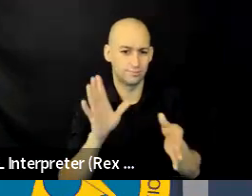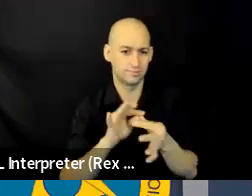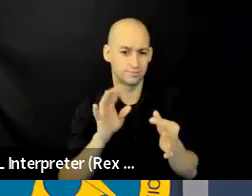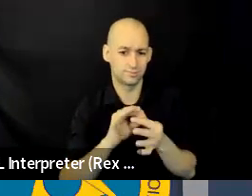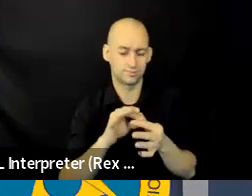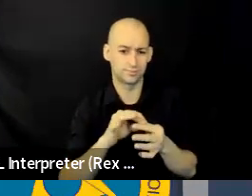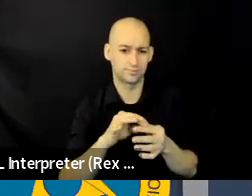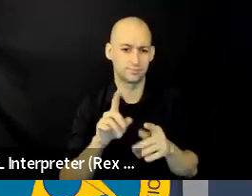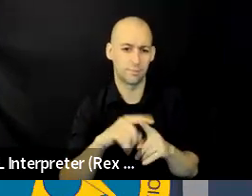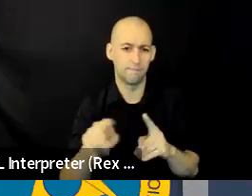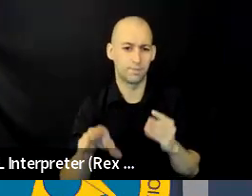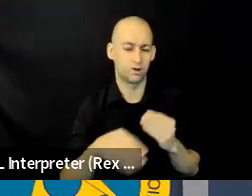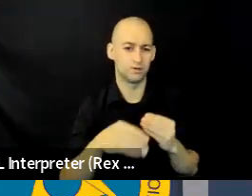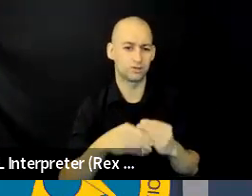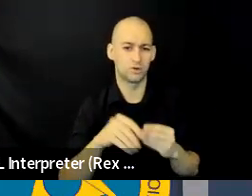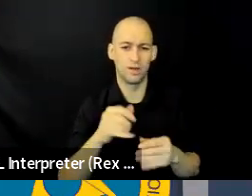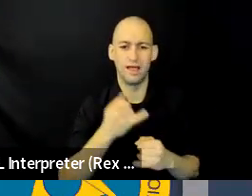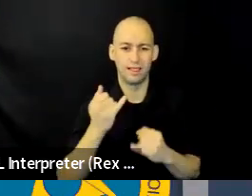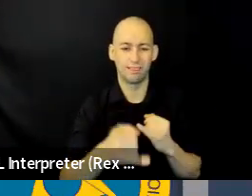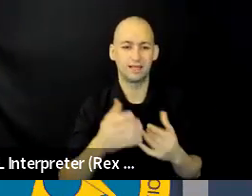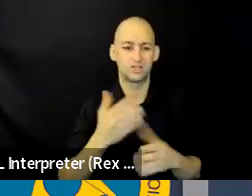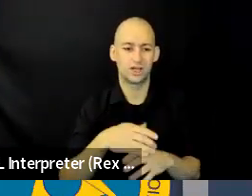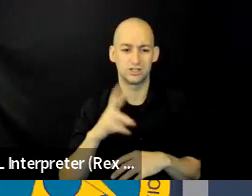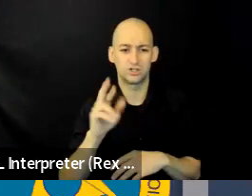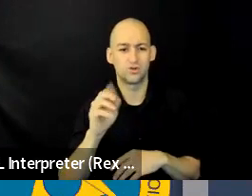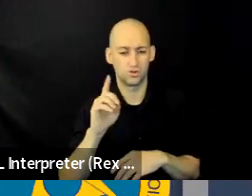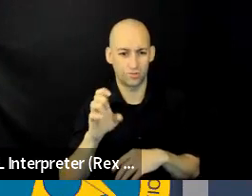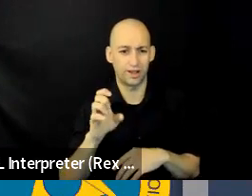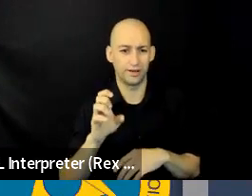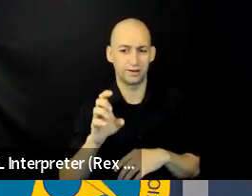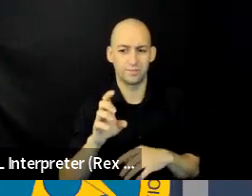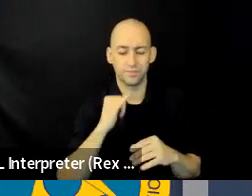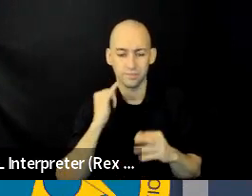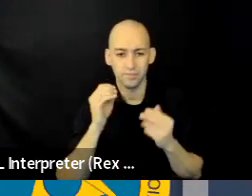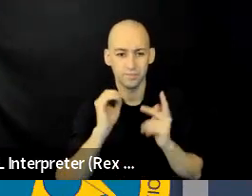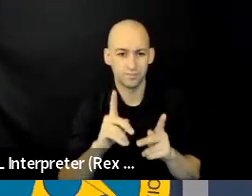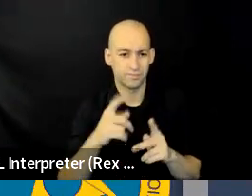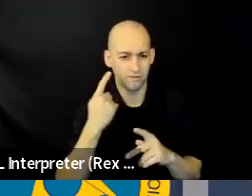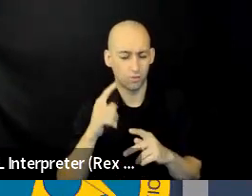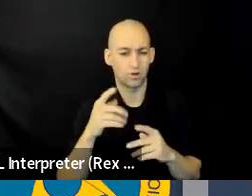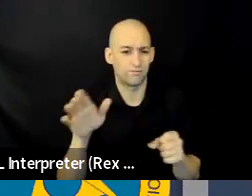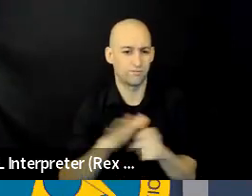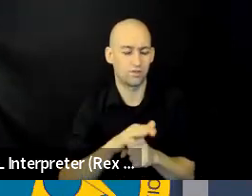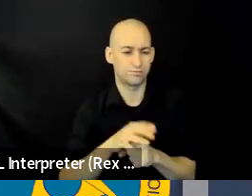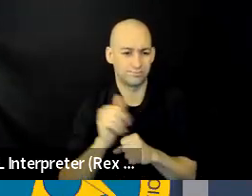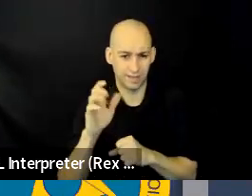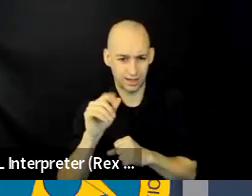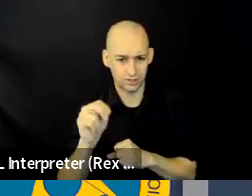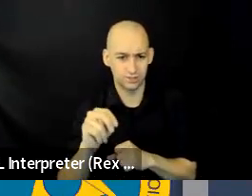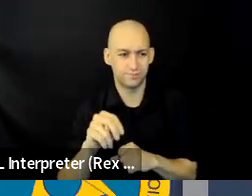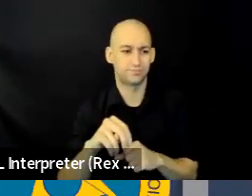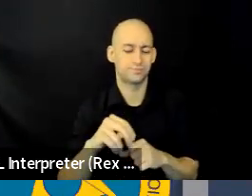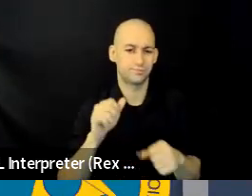but also the last chance grade on Highway 101 presents an opportunity for comprehensive action that embodies climate